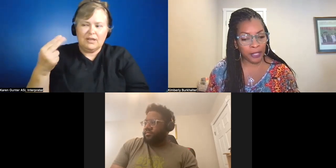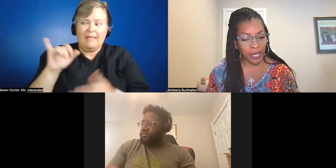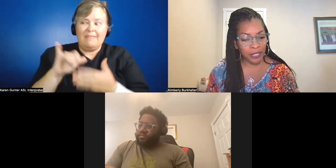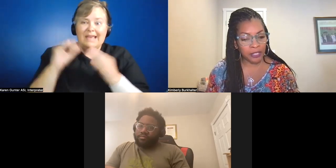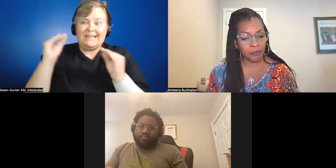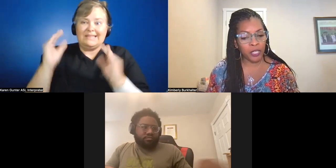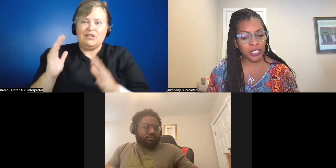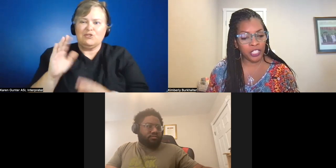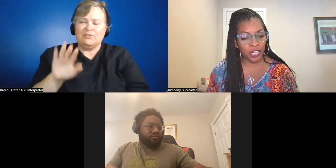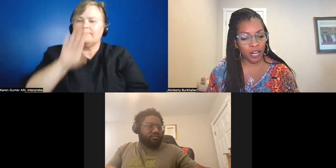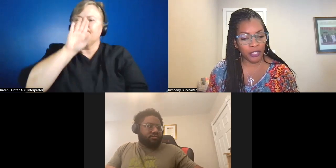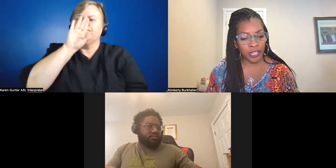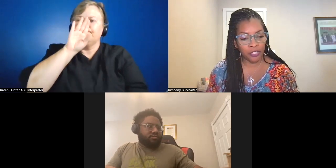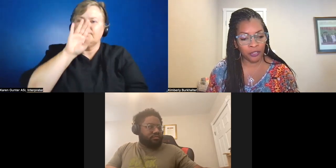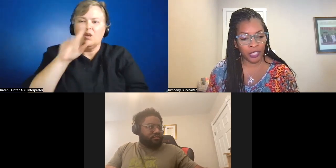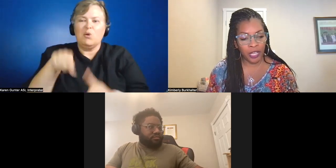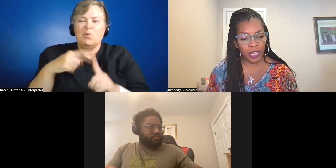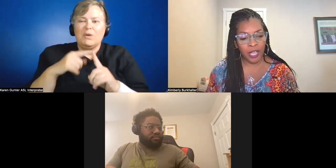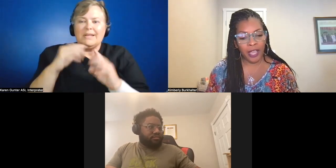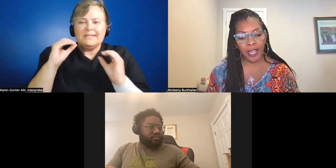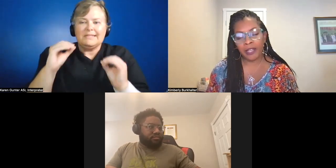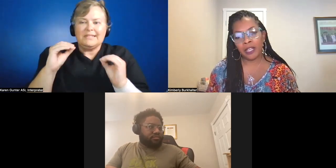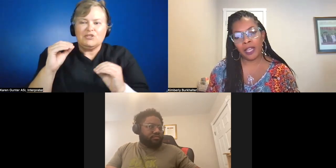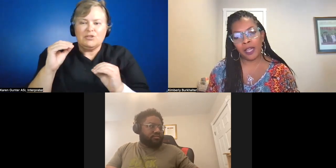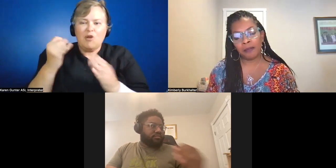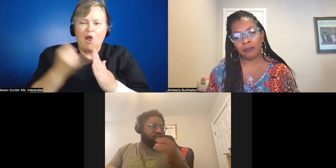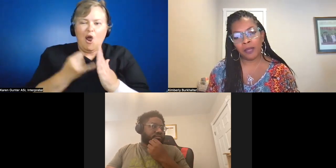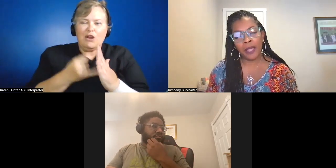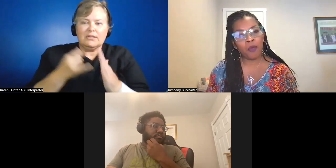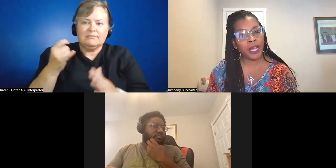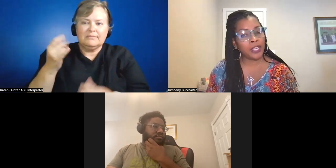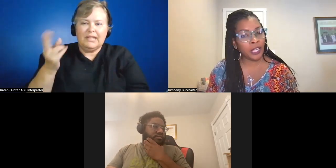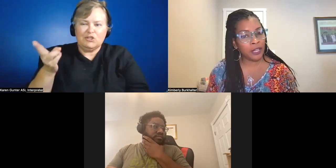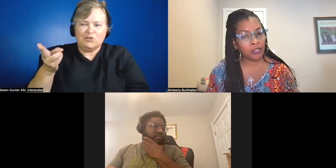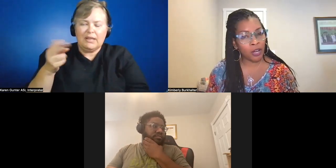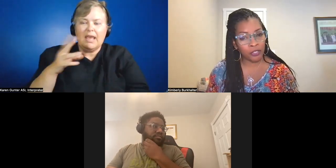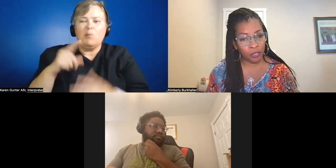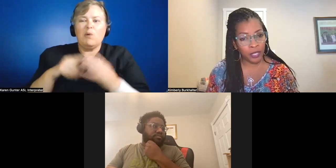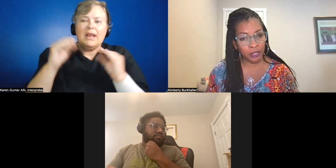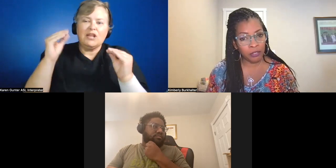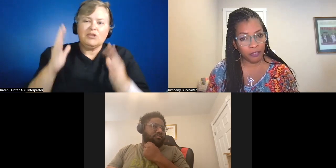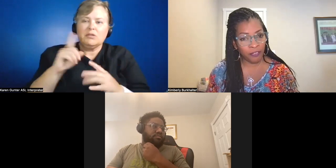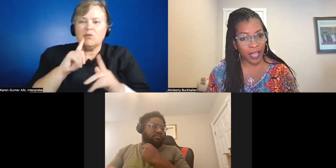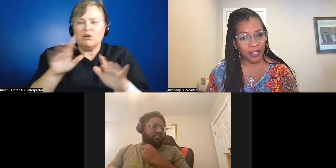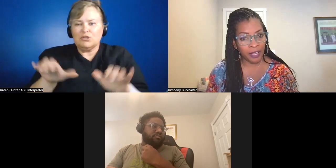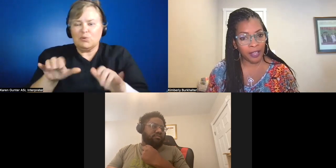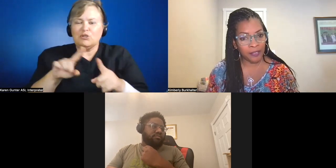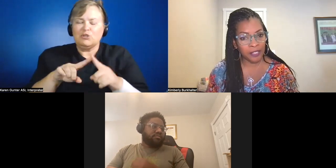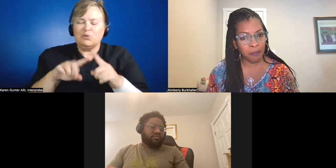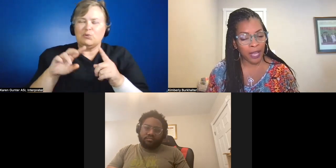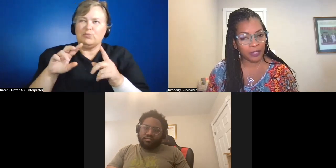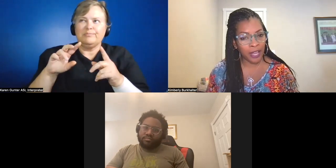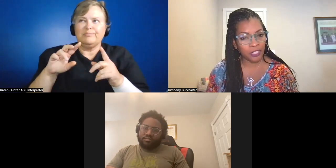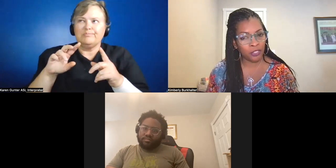up against when teaching hard history, and what educators are doing to defy